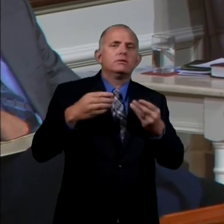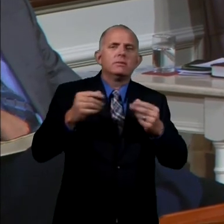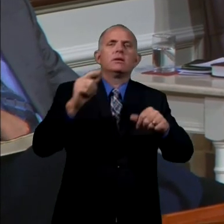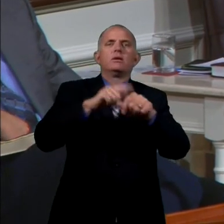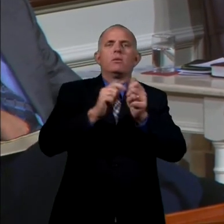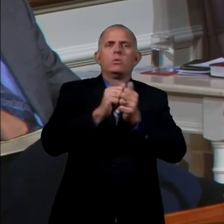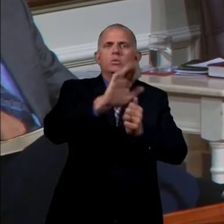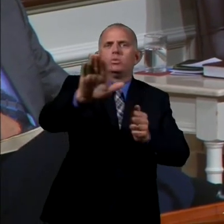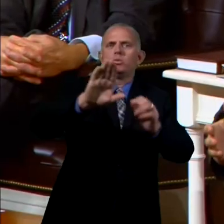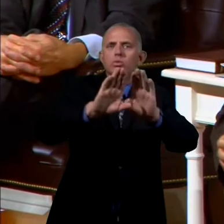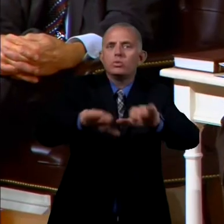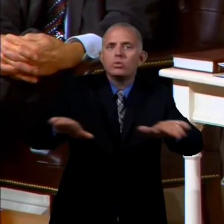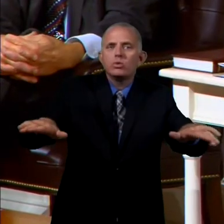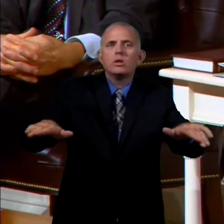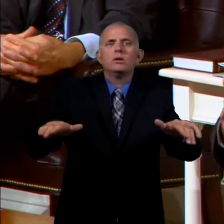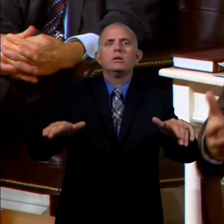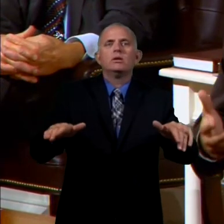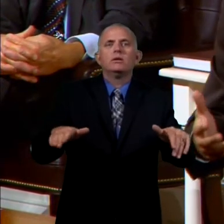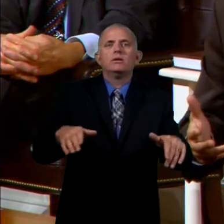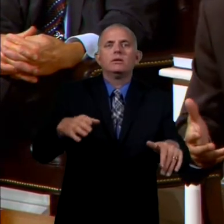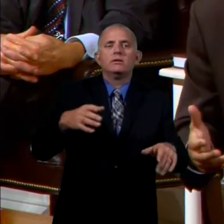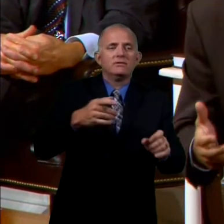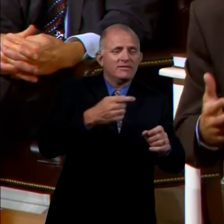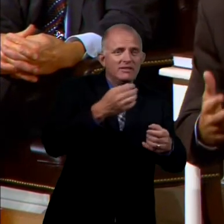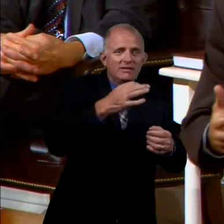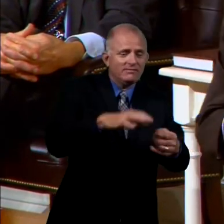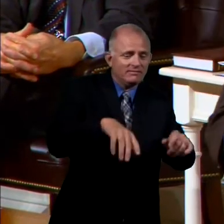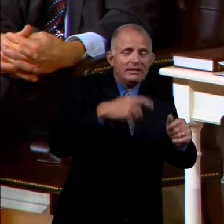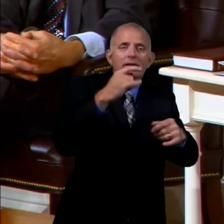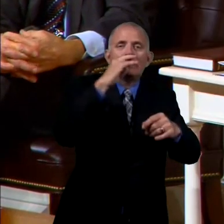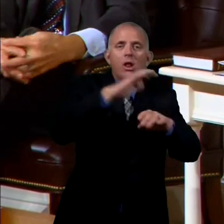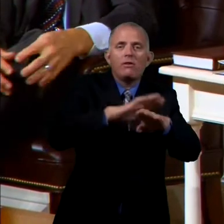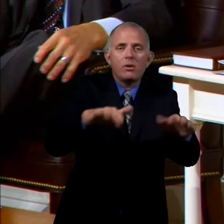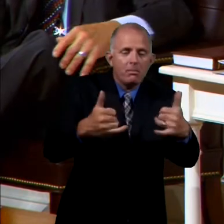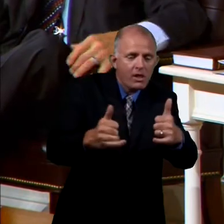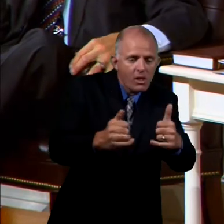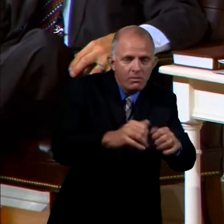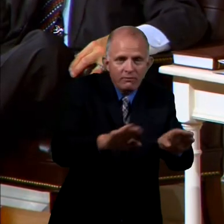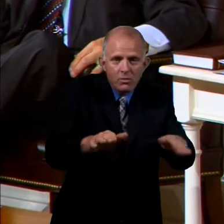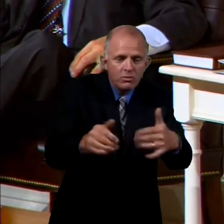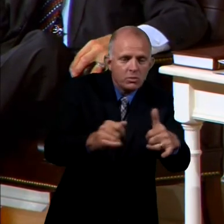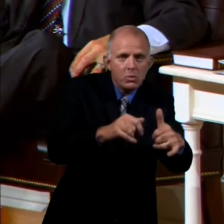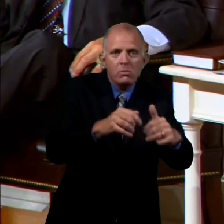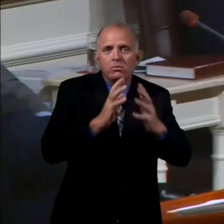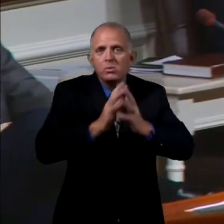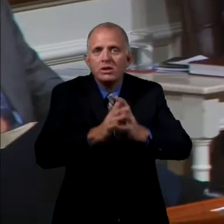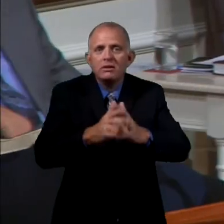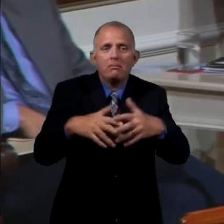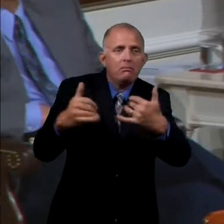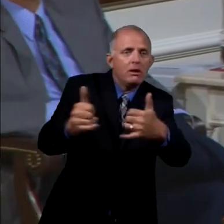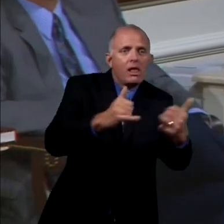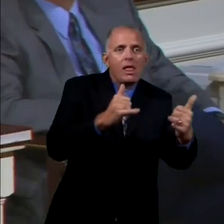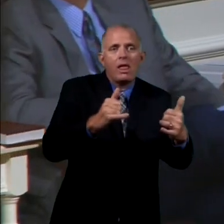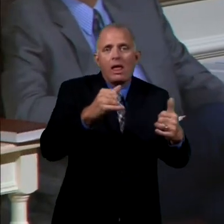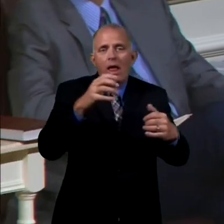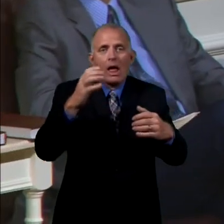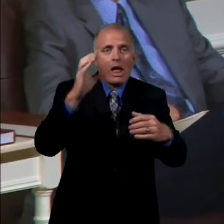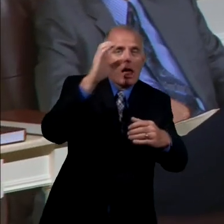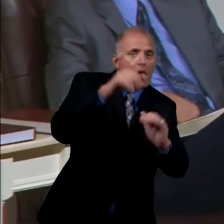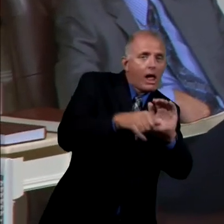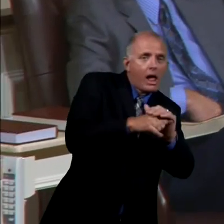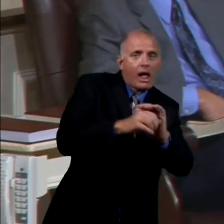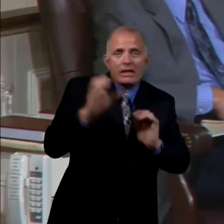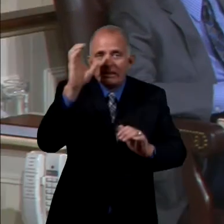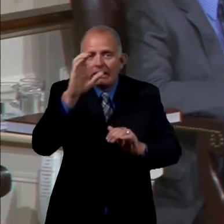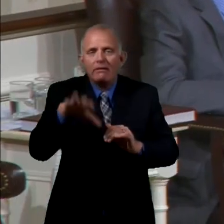got on the floor with them if they're little and just played a little game with them and wrestled with them or played hide-and-go-seek with them? Man, remember, I